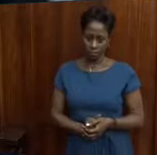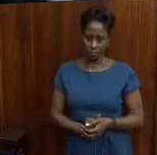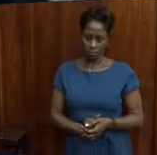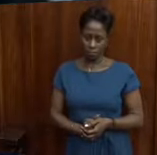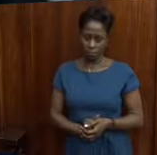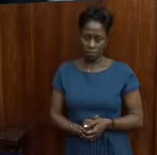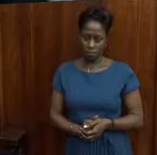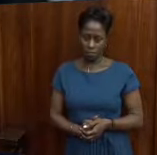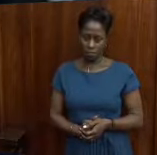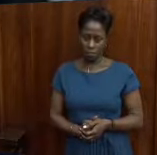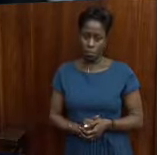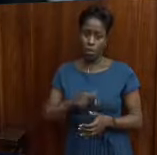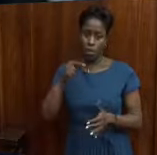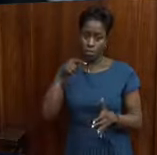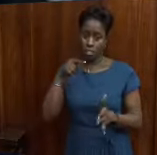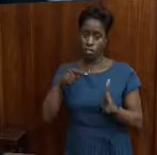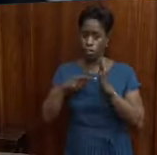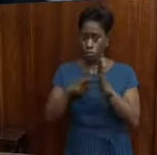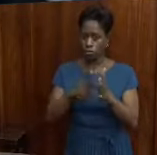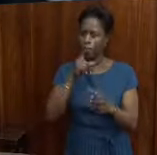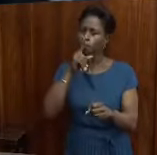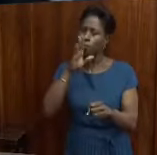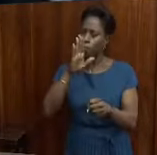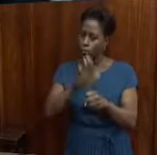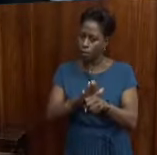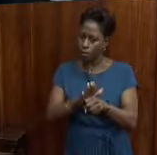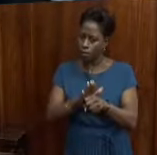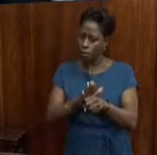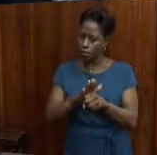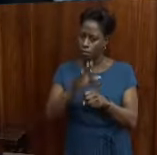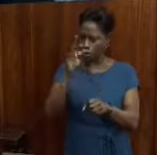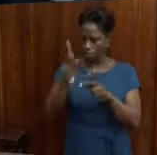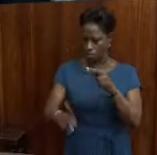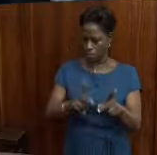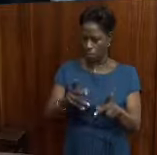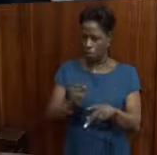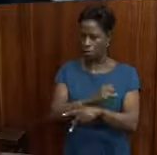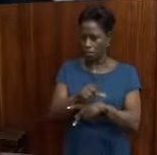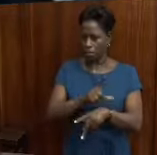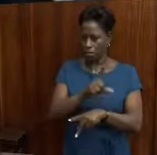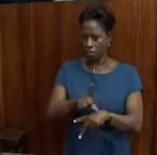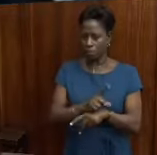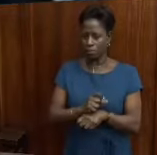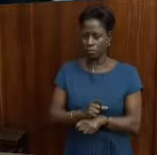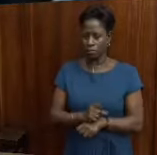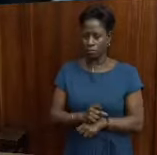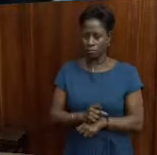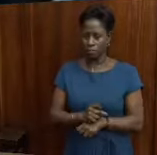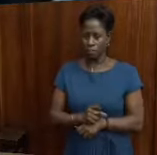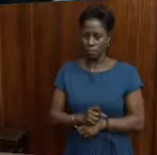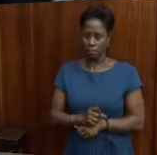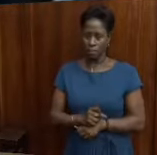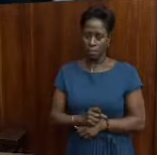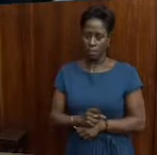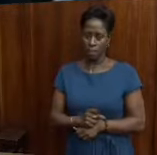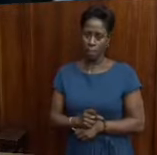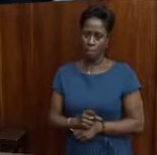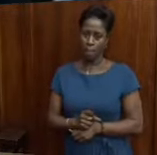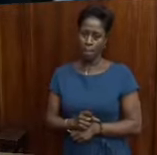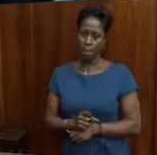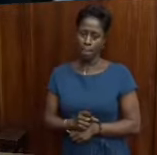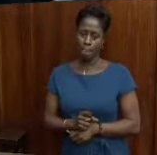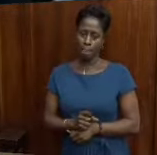This is another illustration of our commitment to the workers of St. Lucia. Mr. Speaker, we govern with conviction, with creative minds, and